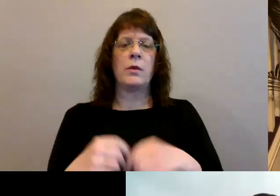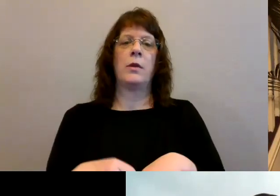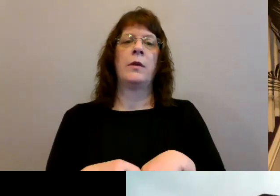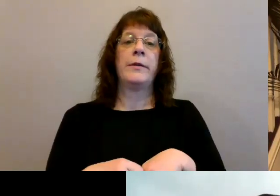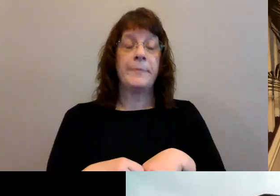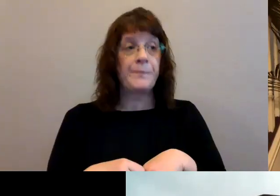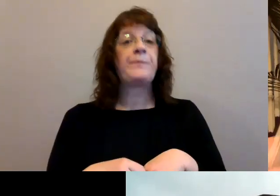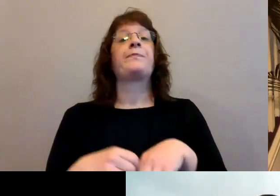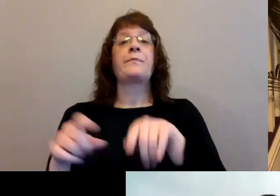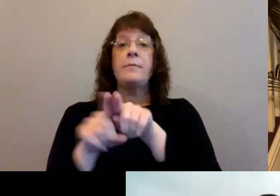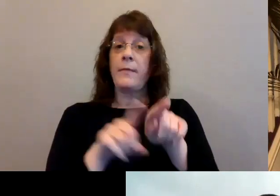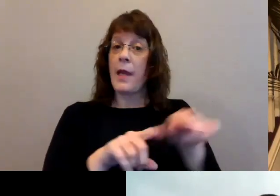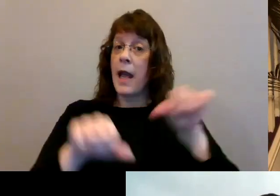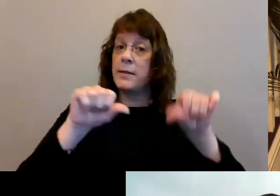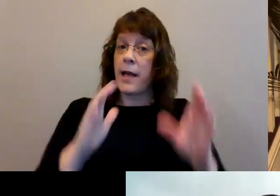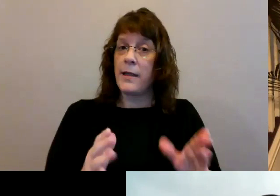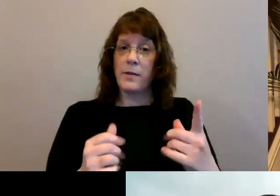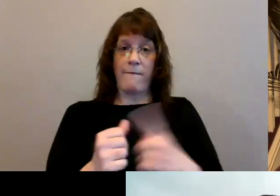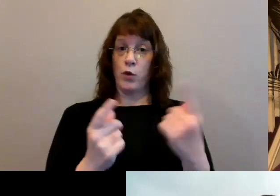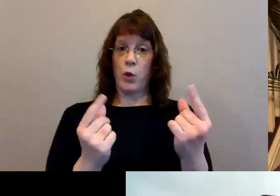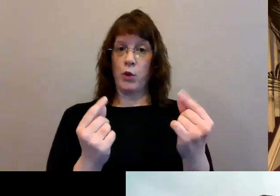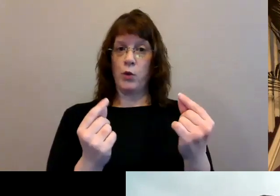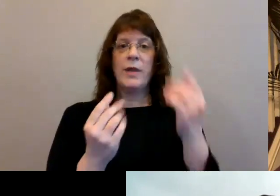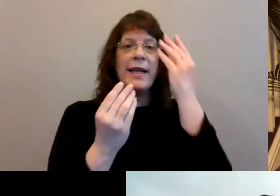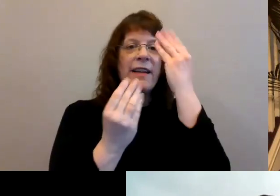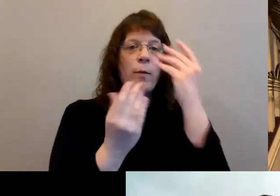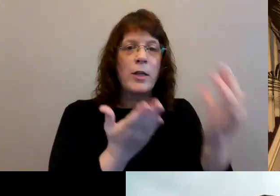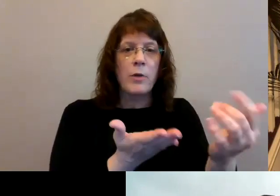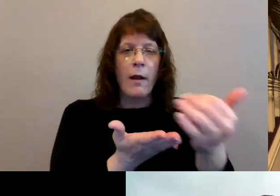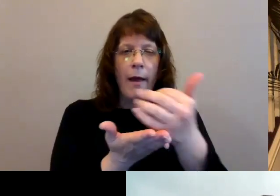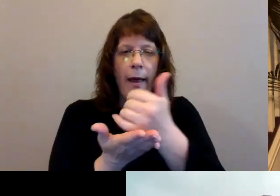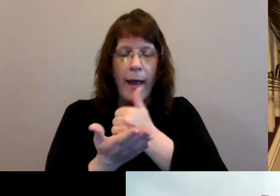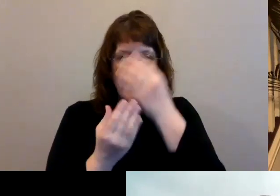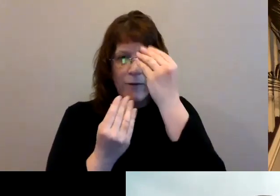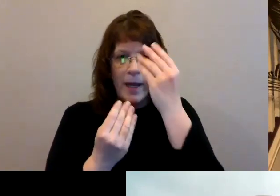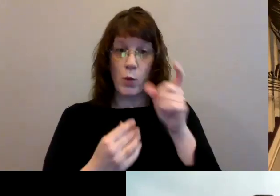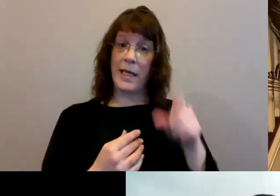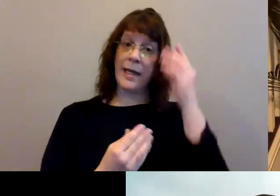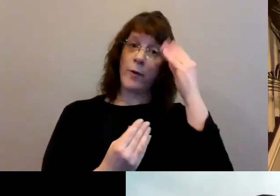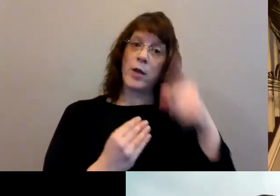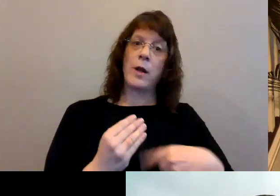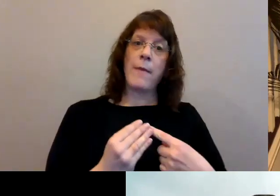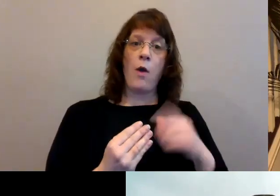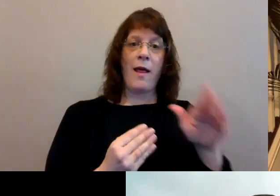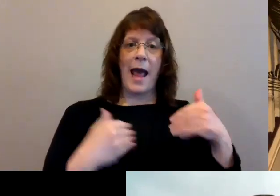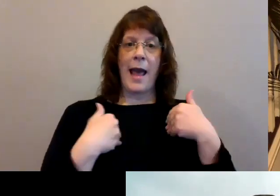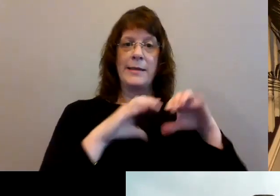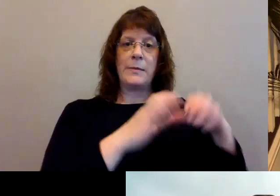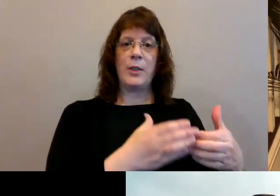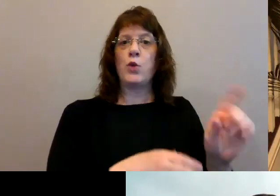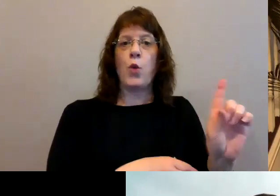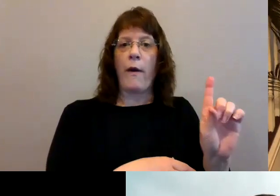a scientist, the first thing we want to do is collect information. So we need information about where that species is